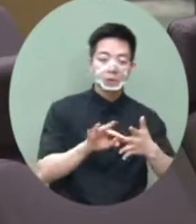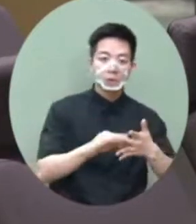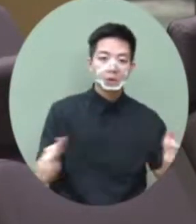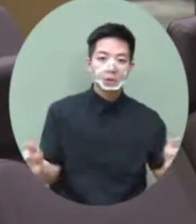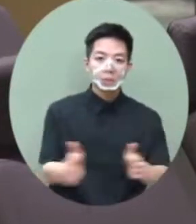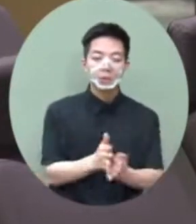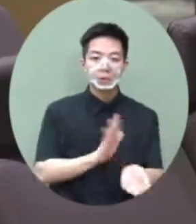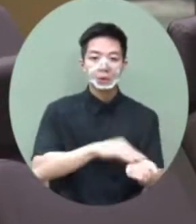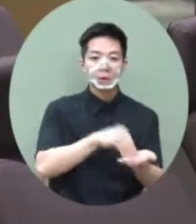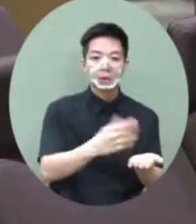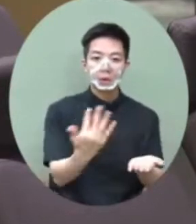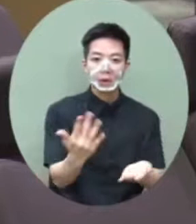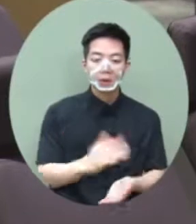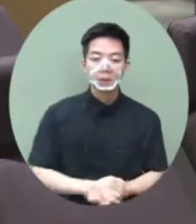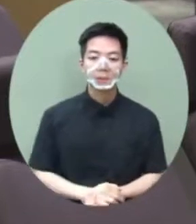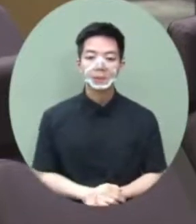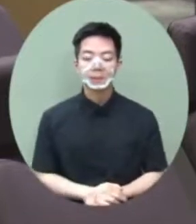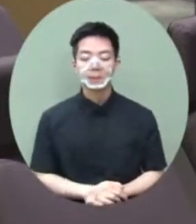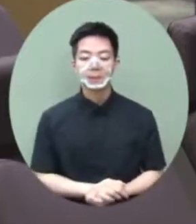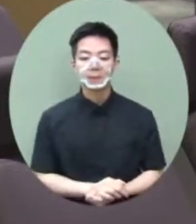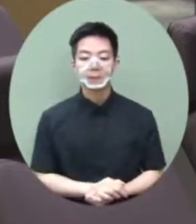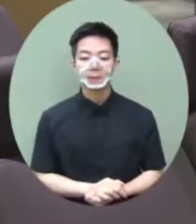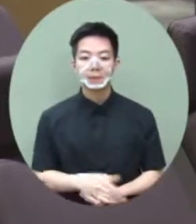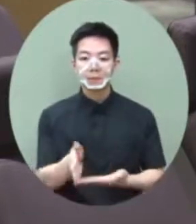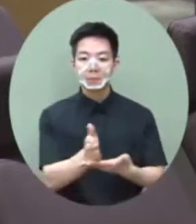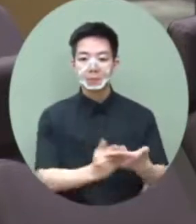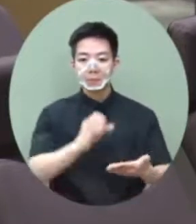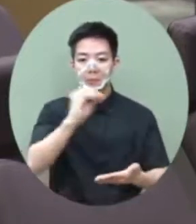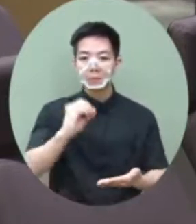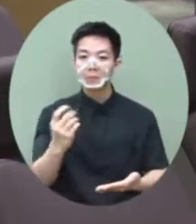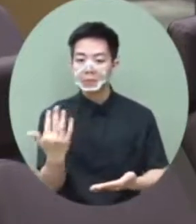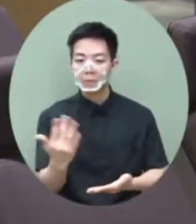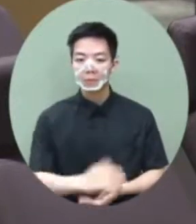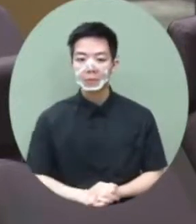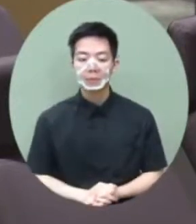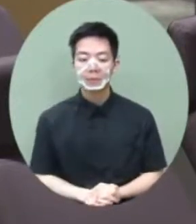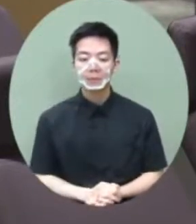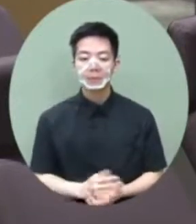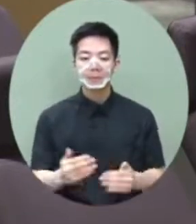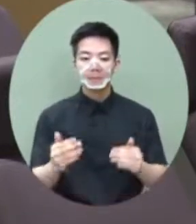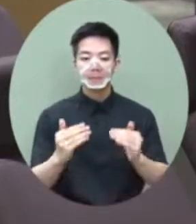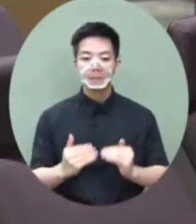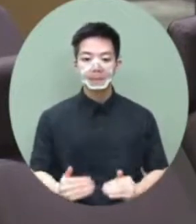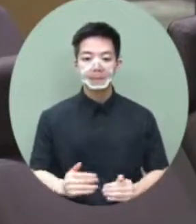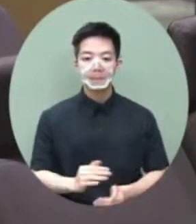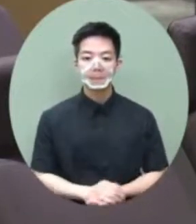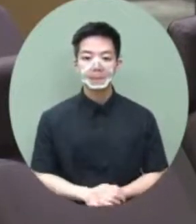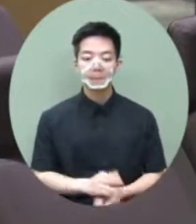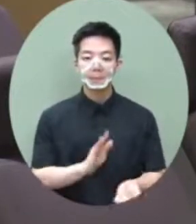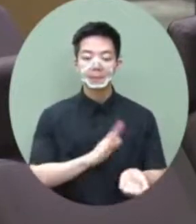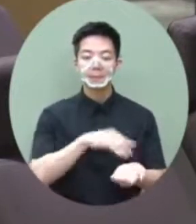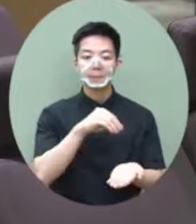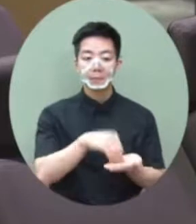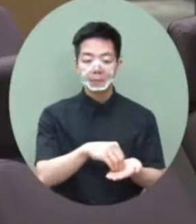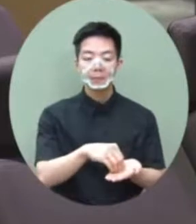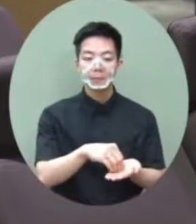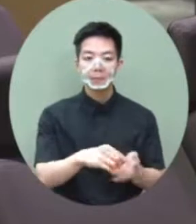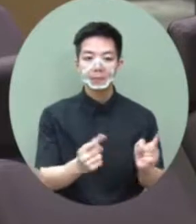Well, what do you think is the cumulative number of infected cases and the